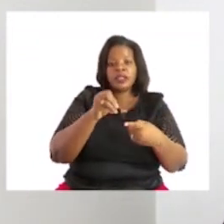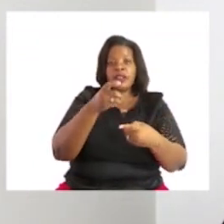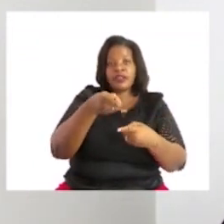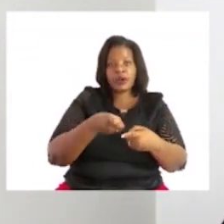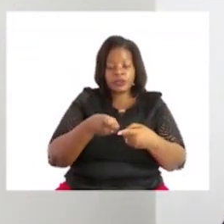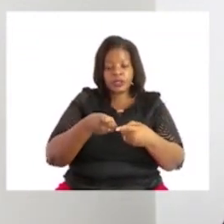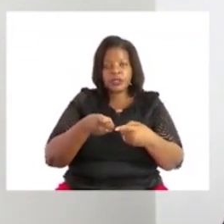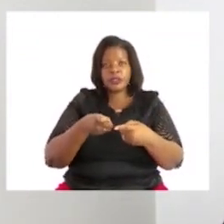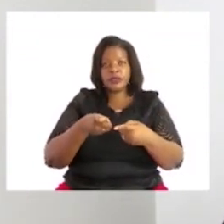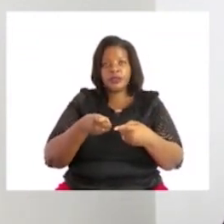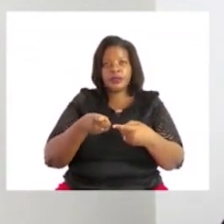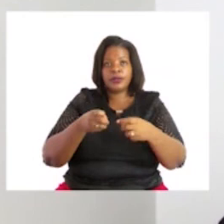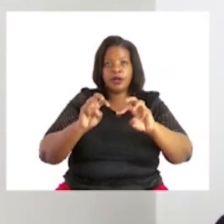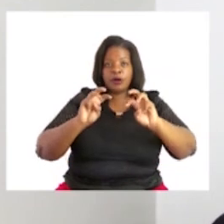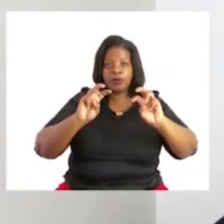10,000,